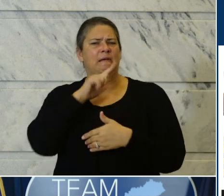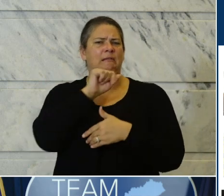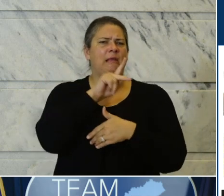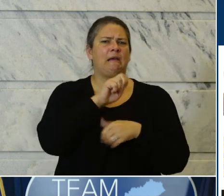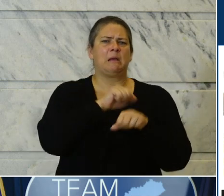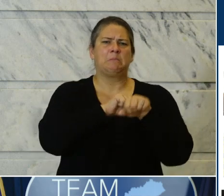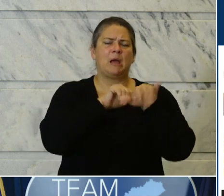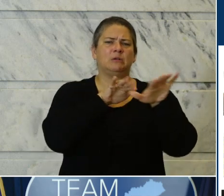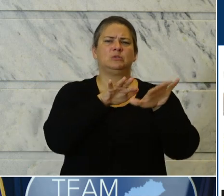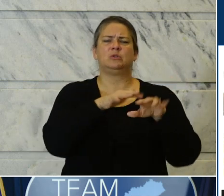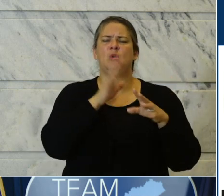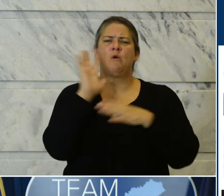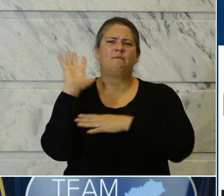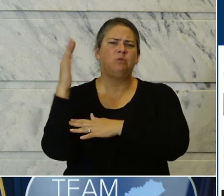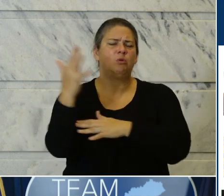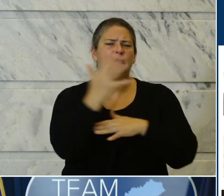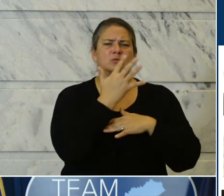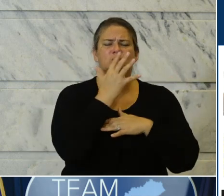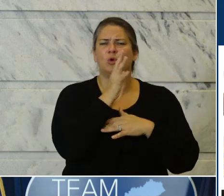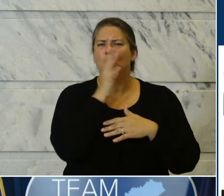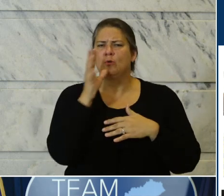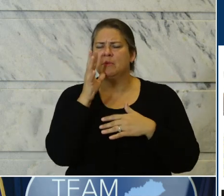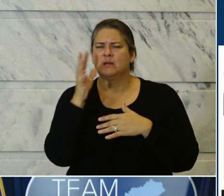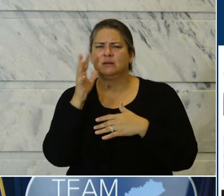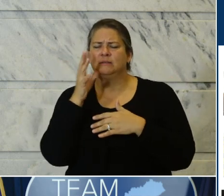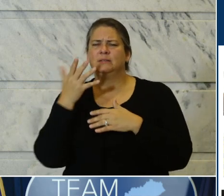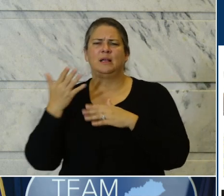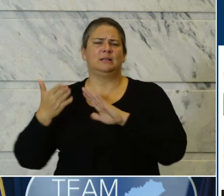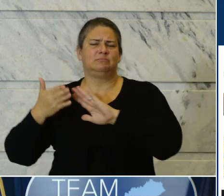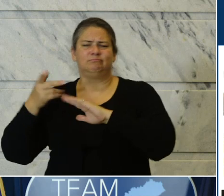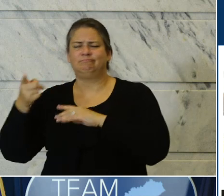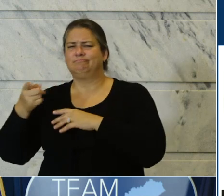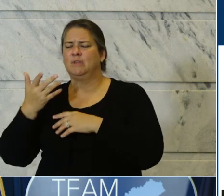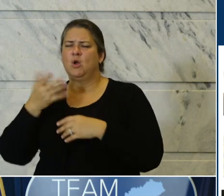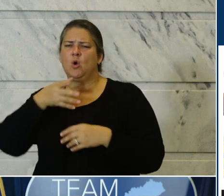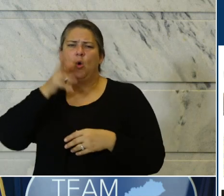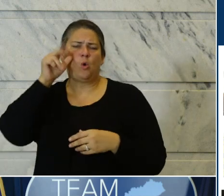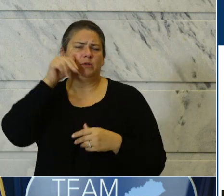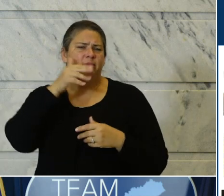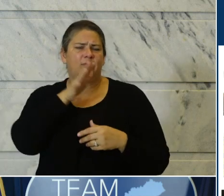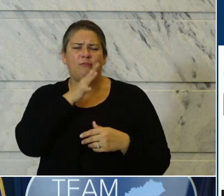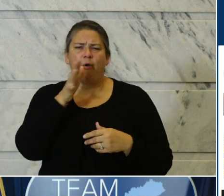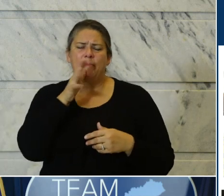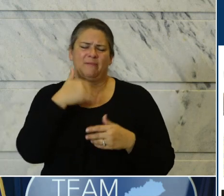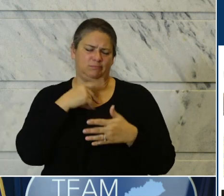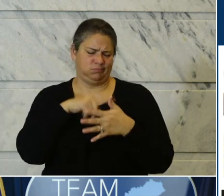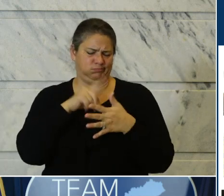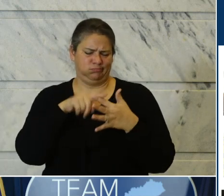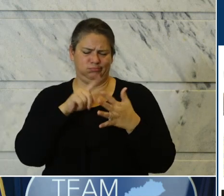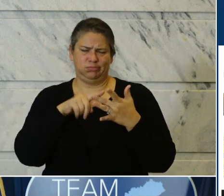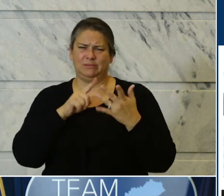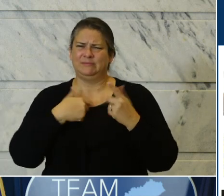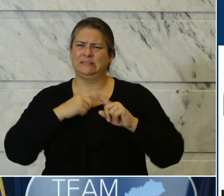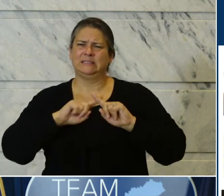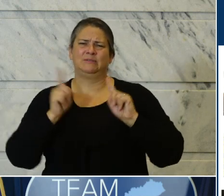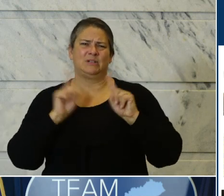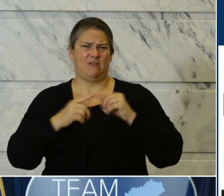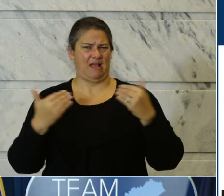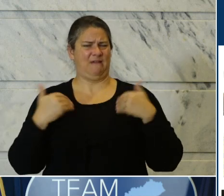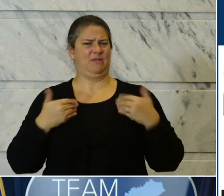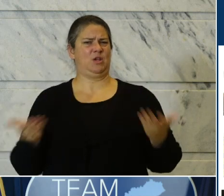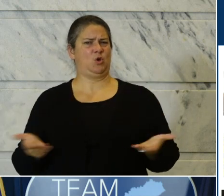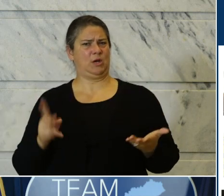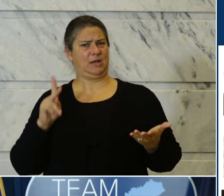mountains, forests, bourbon distilleries, historic battlefields and sites, horse farms, unique cities and towns, and so much more. We